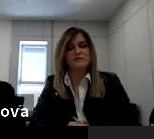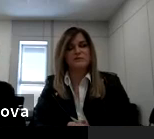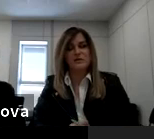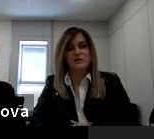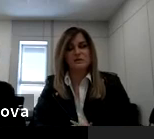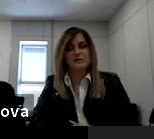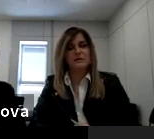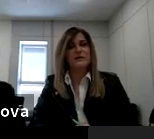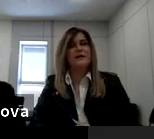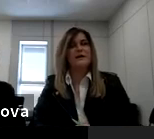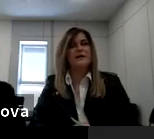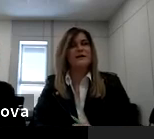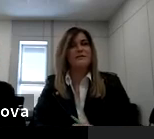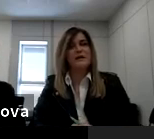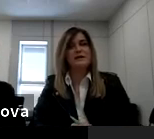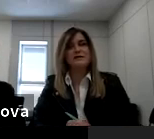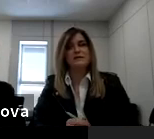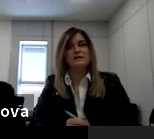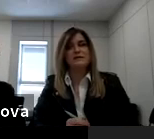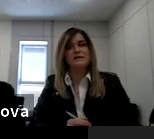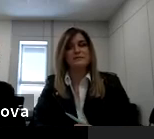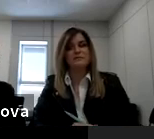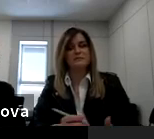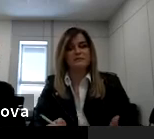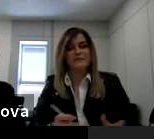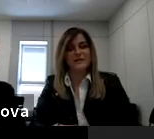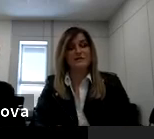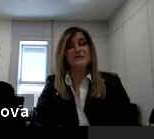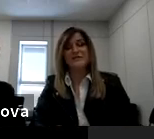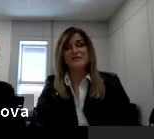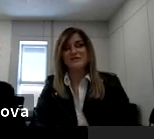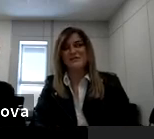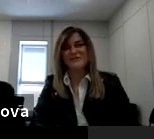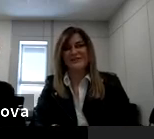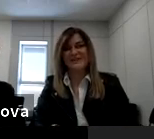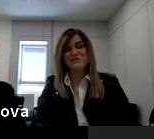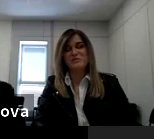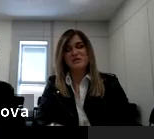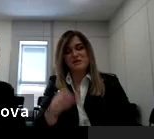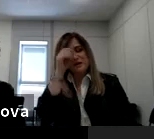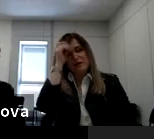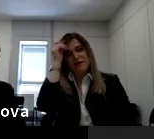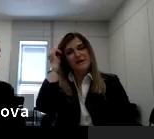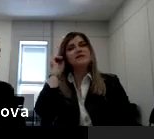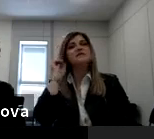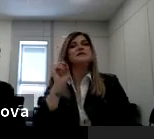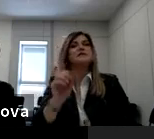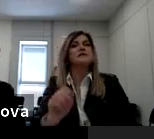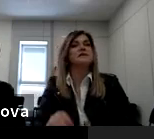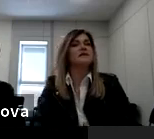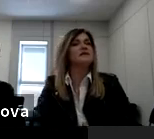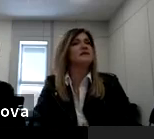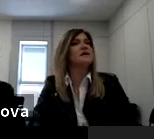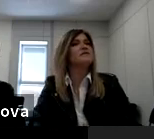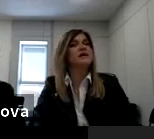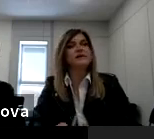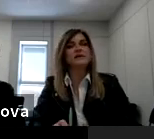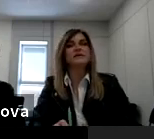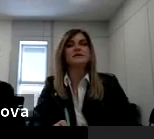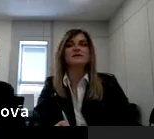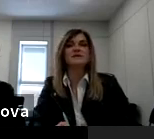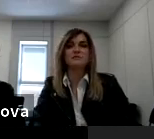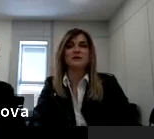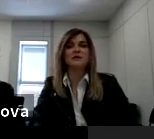person? For me, the main advantage of Edge Mini is that it's a